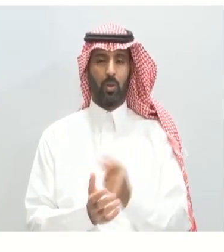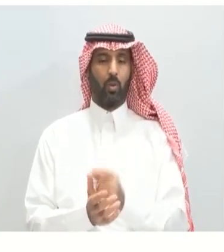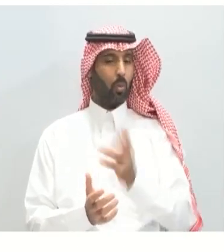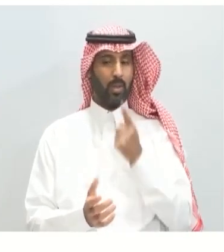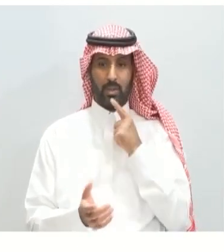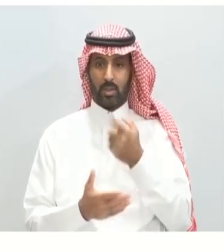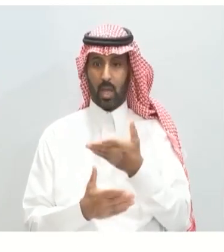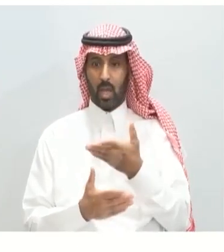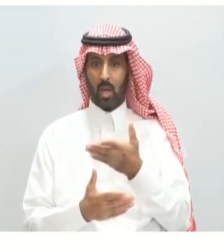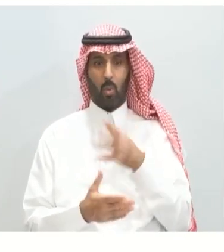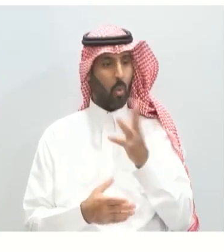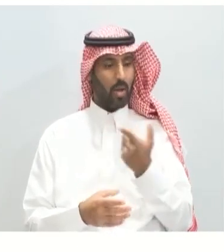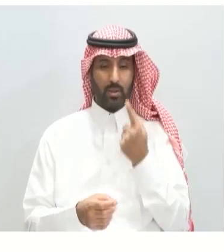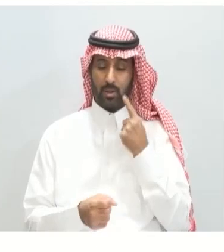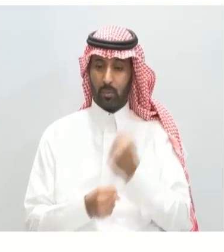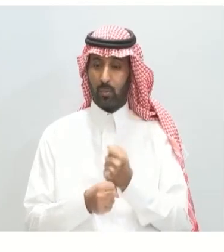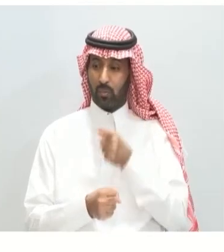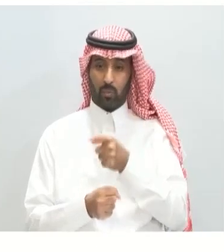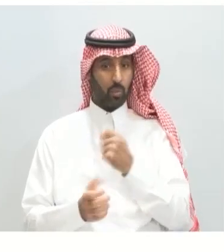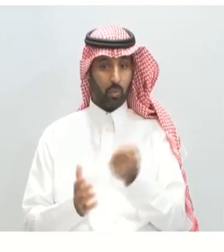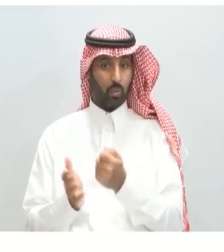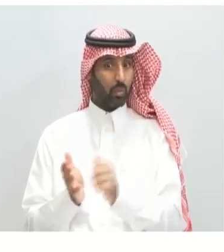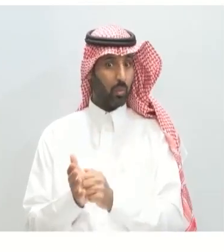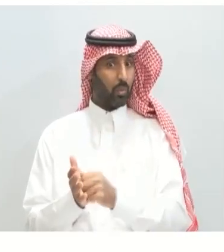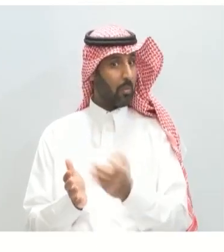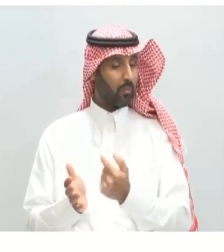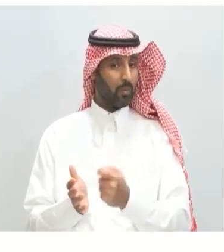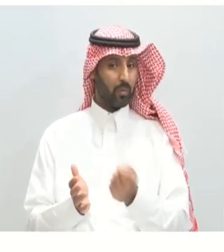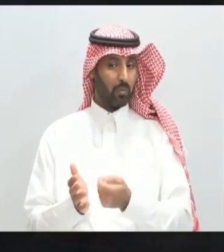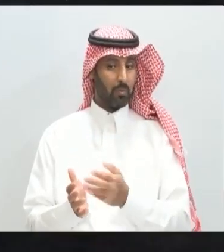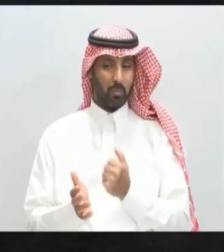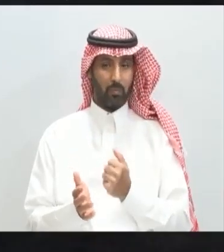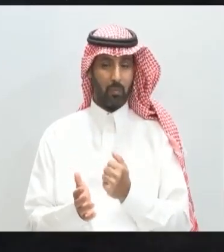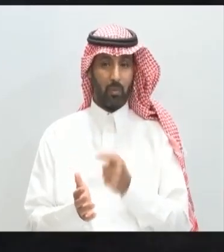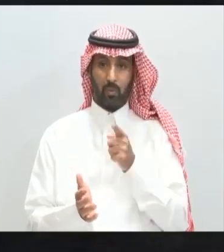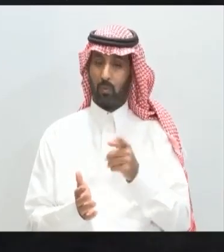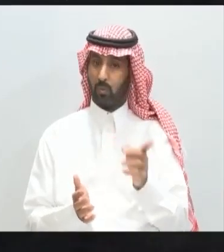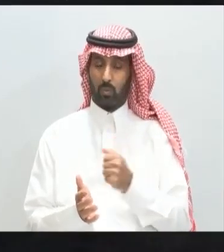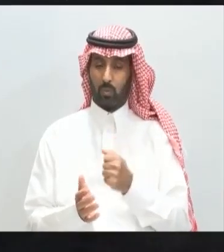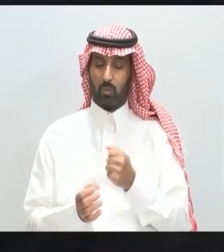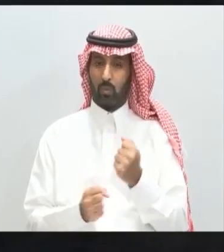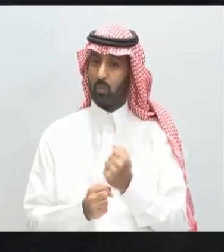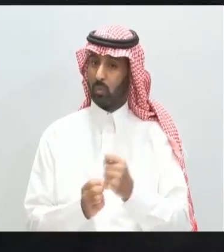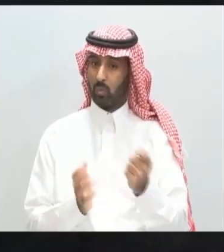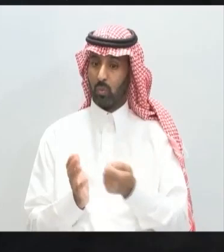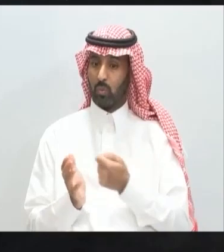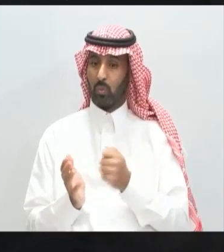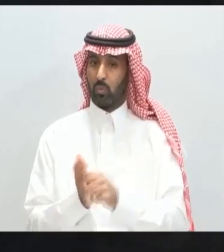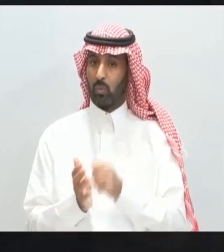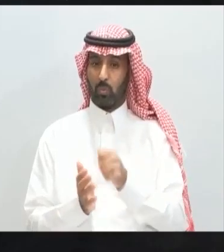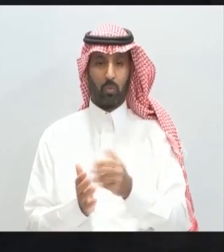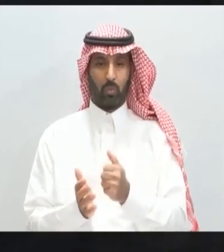what happens if you don't do your homework? So number one, what happens if you don't do